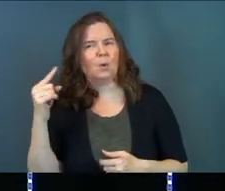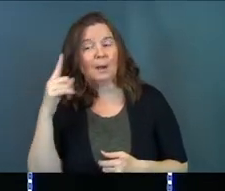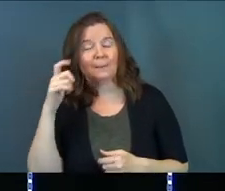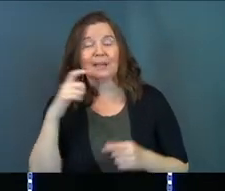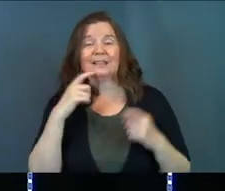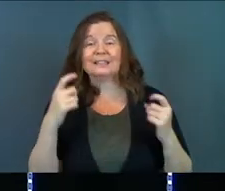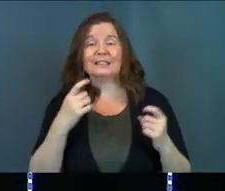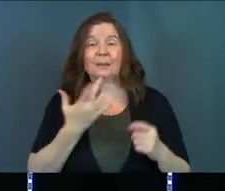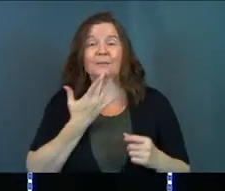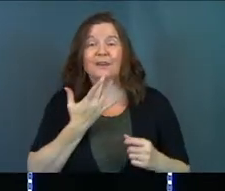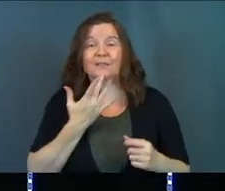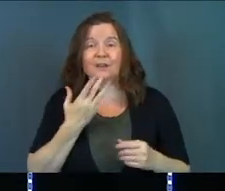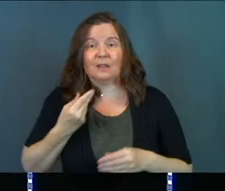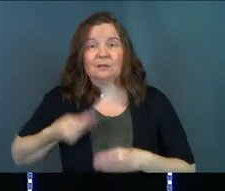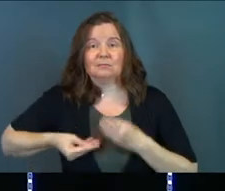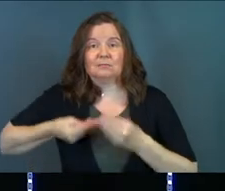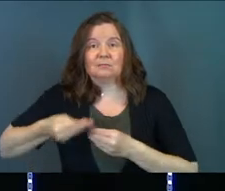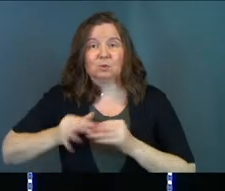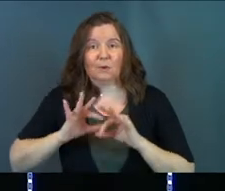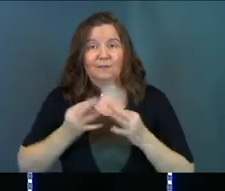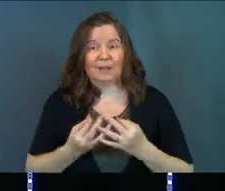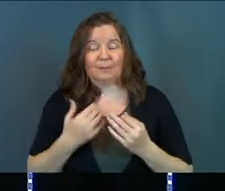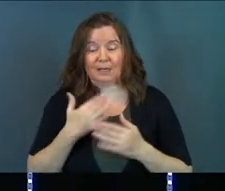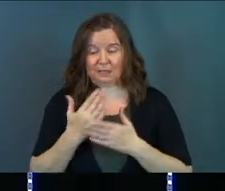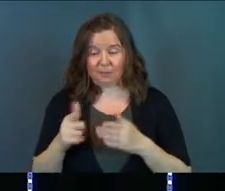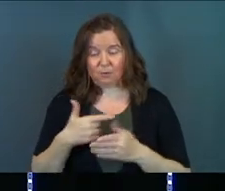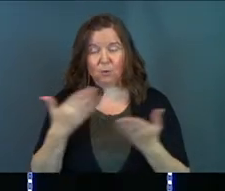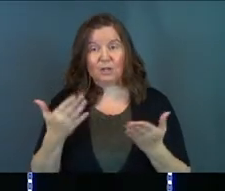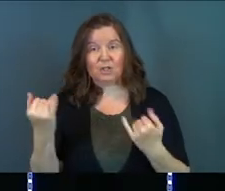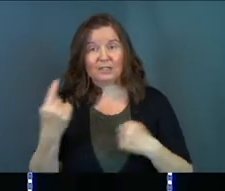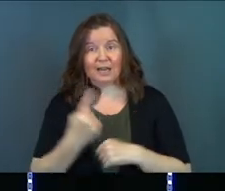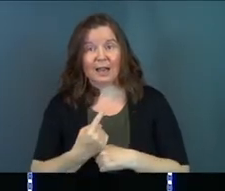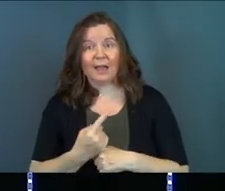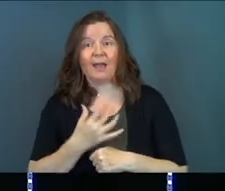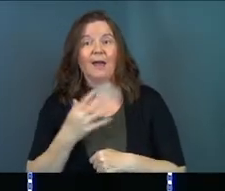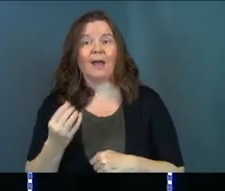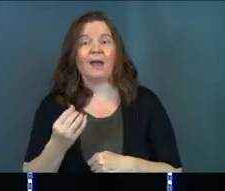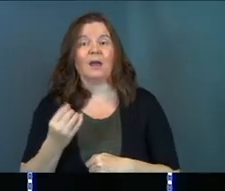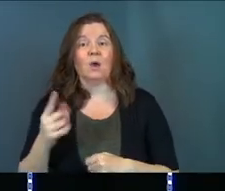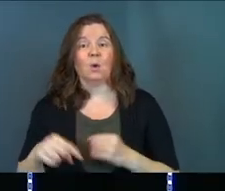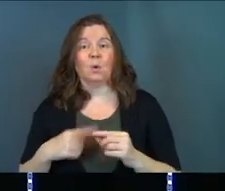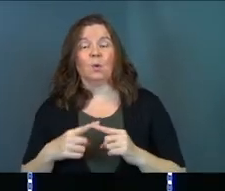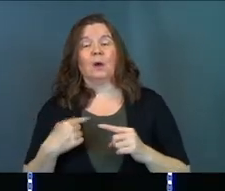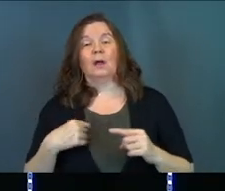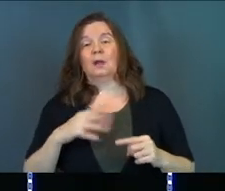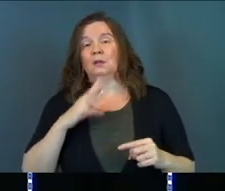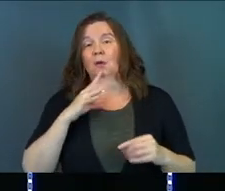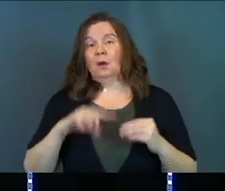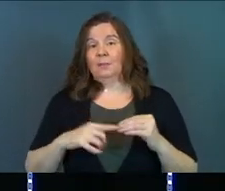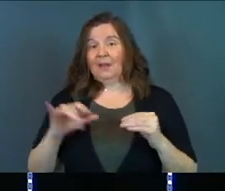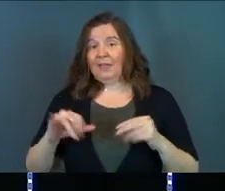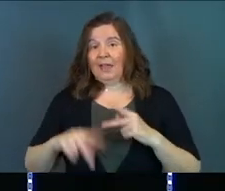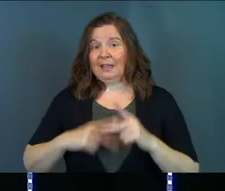Because of the sin of favoritism that comes into a family. And some of you are here today, and when I talk about that kind of